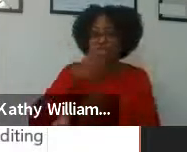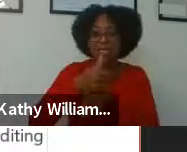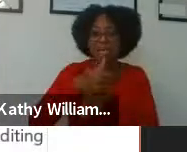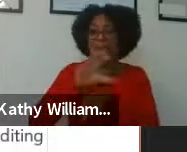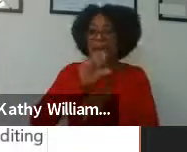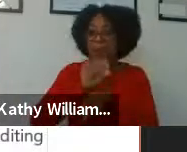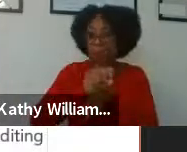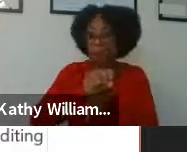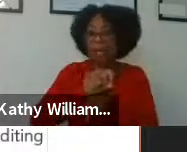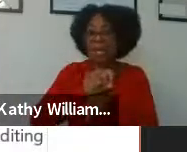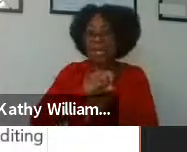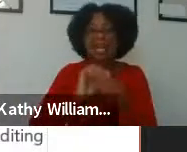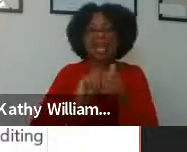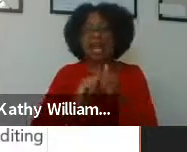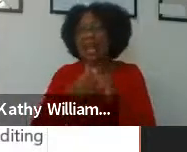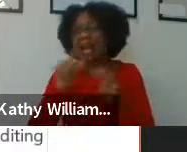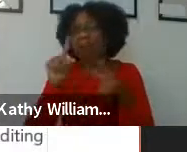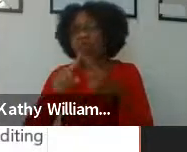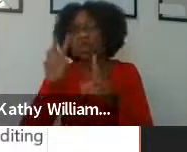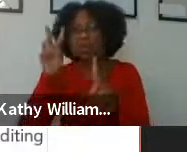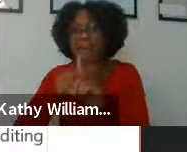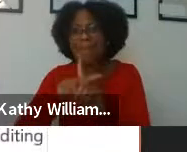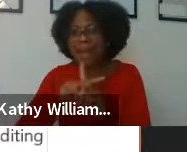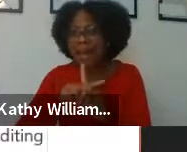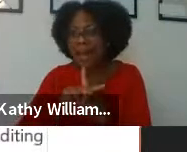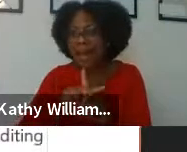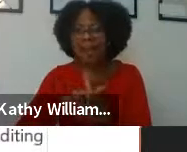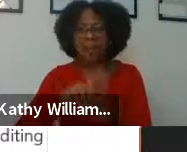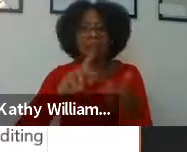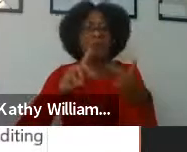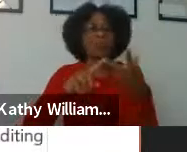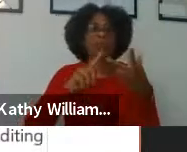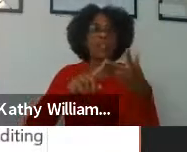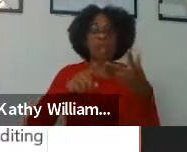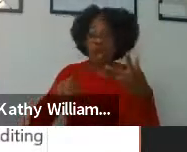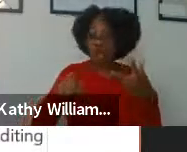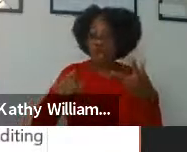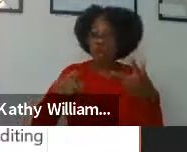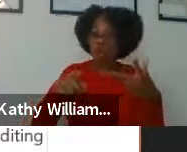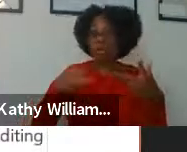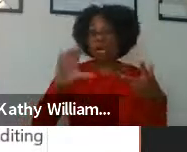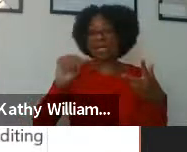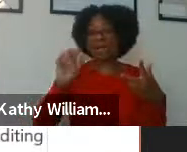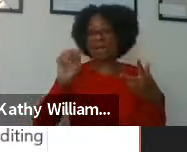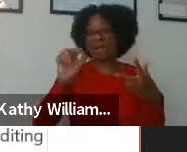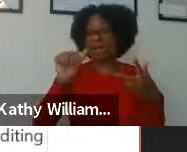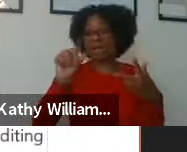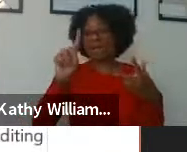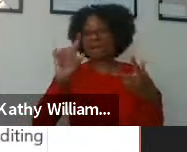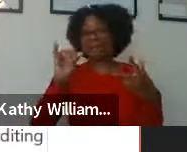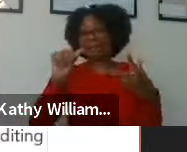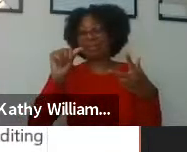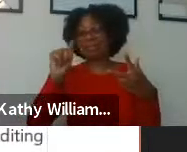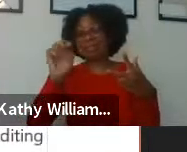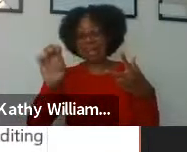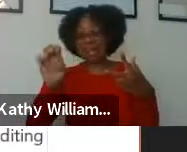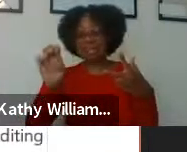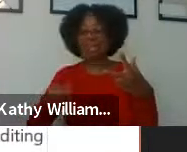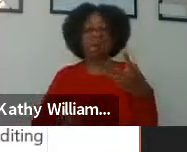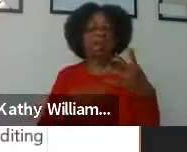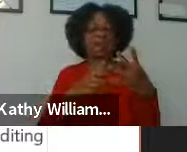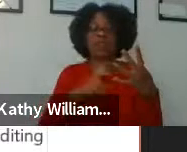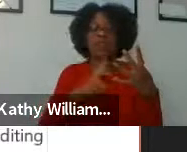appointment, how to apply. Are you a reasonable candidate for these benefits? What's the